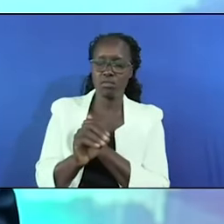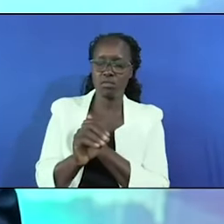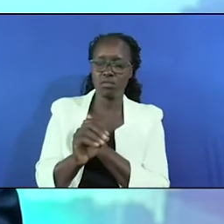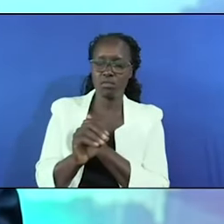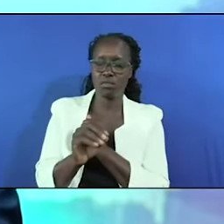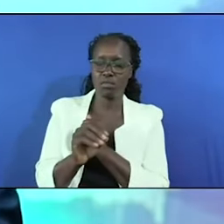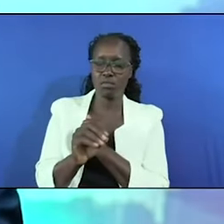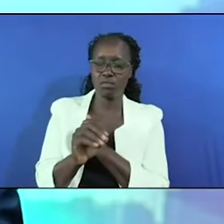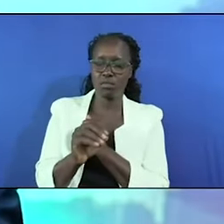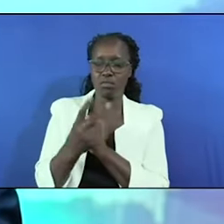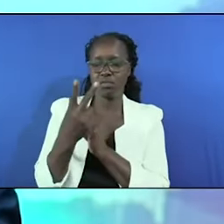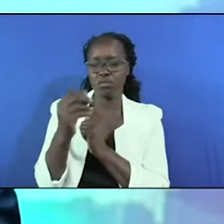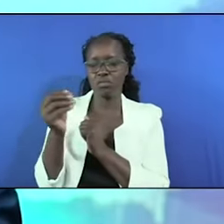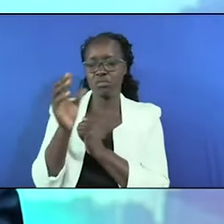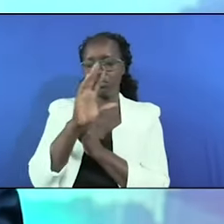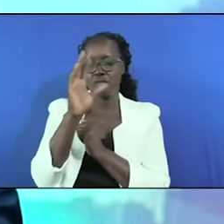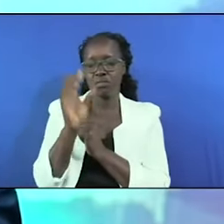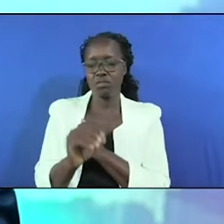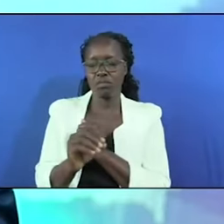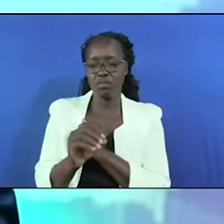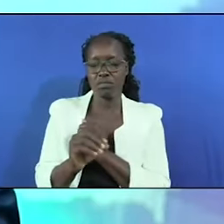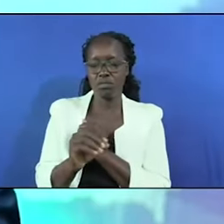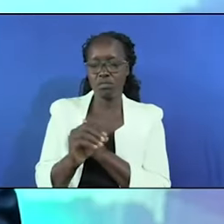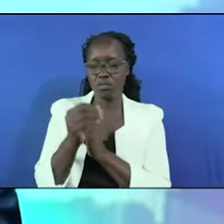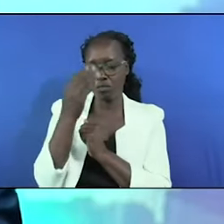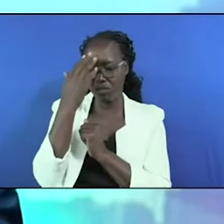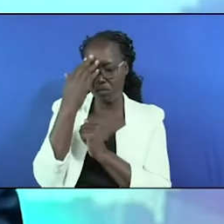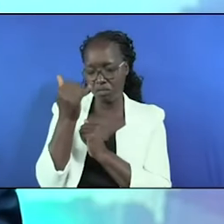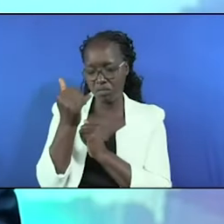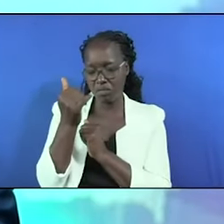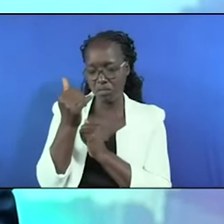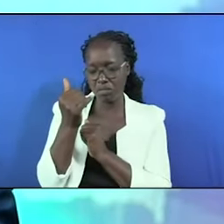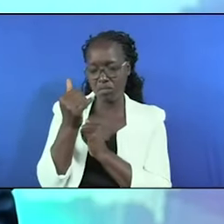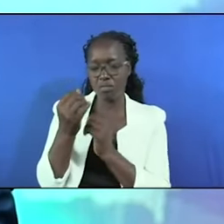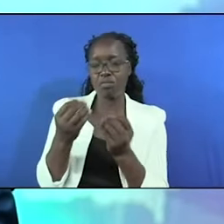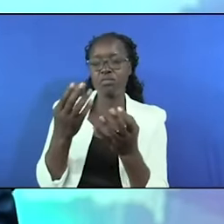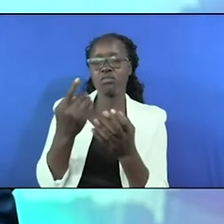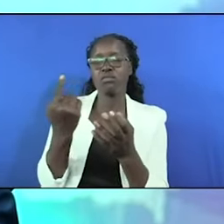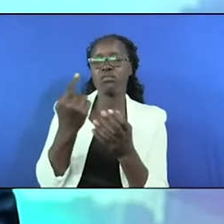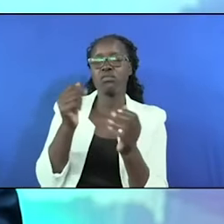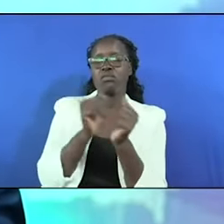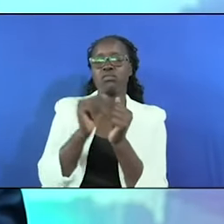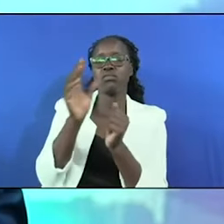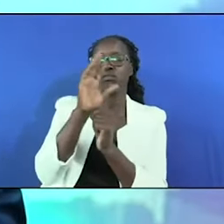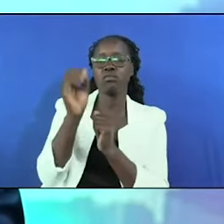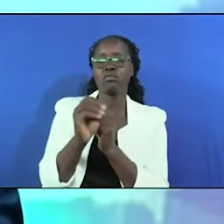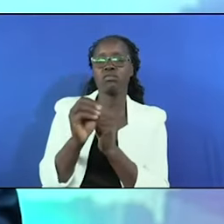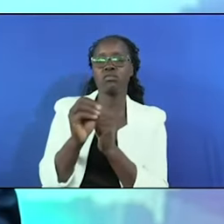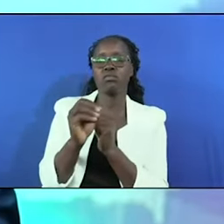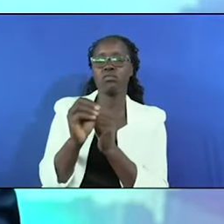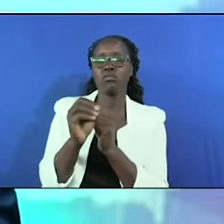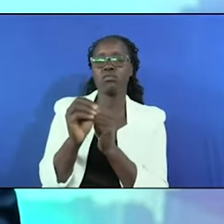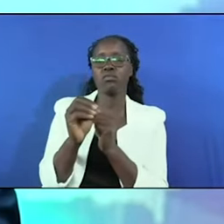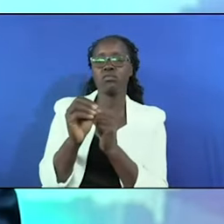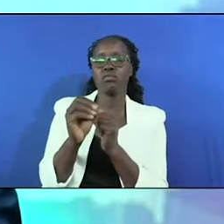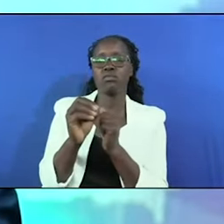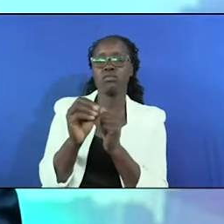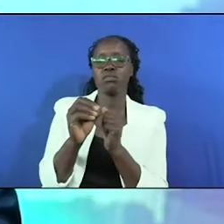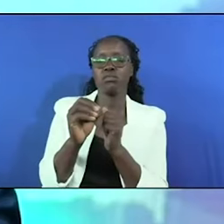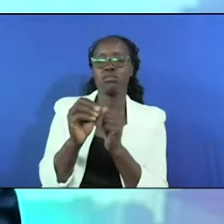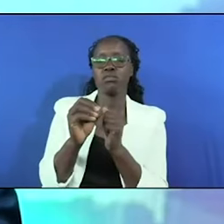at least 20%. Because when they give only 10%, Heavenly Father, they leave